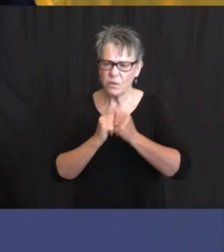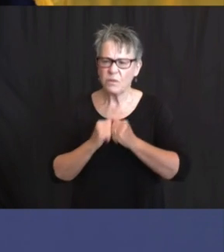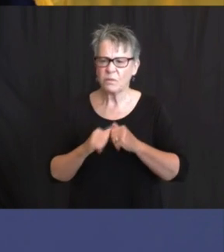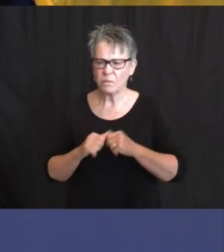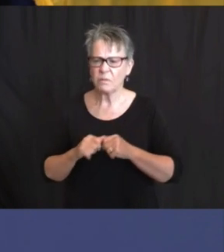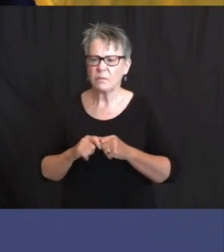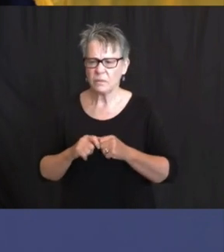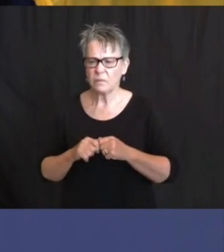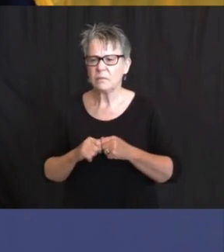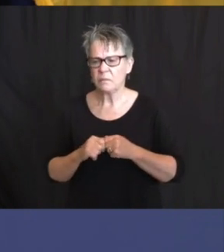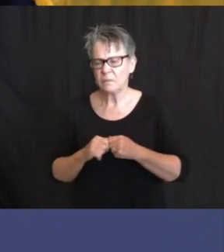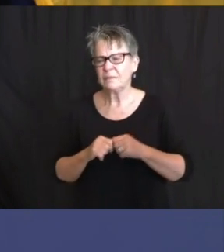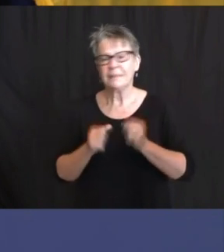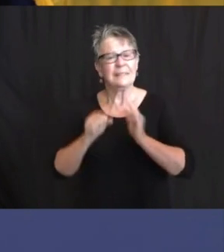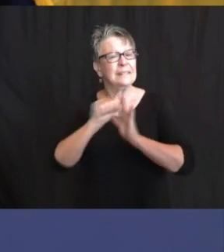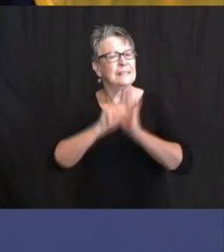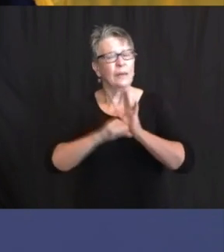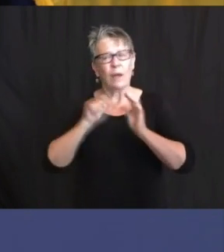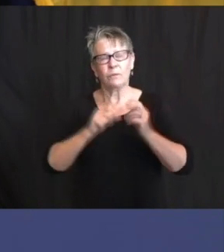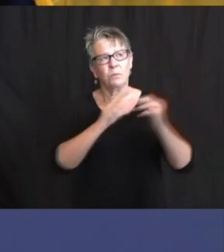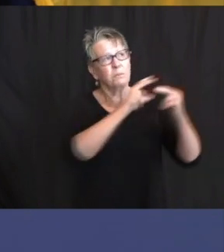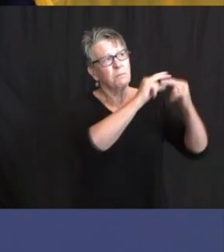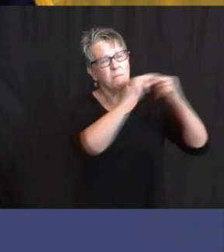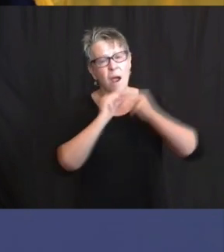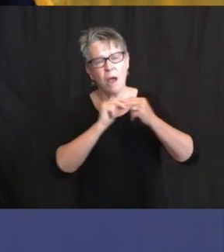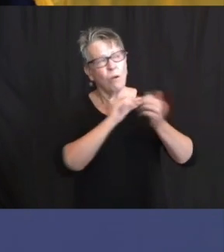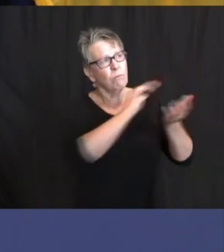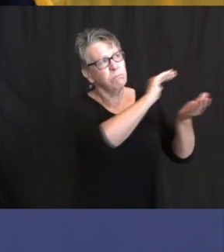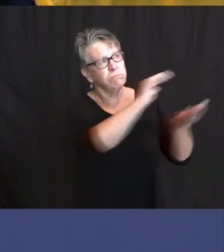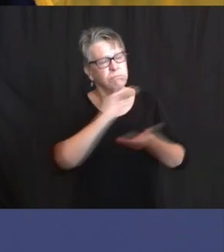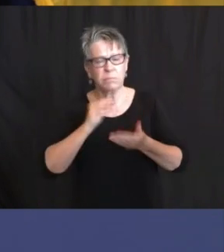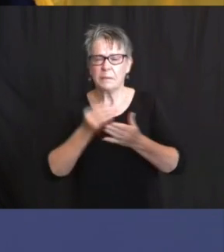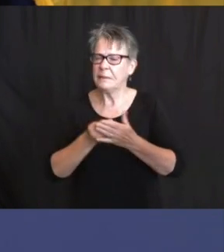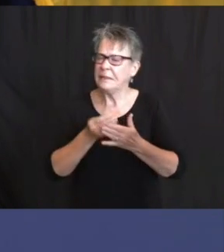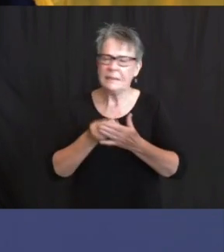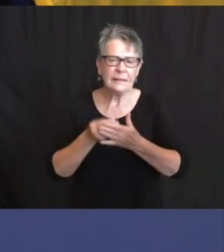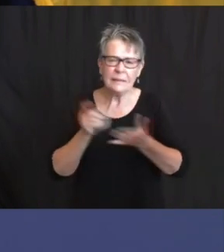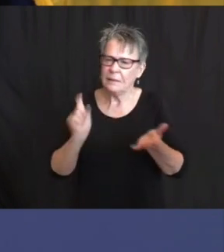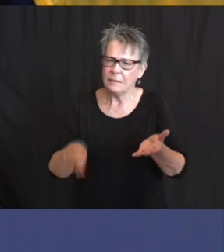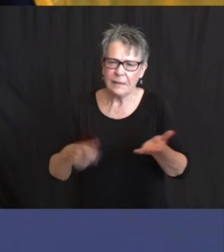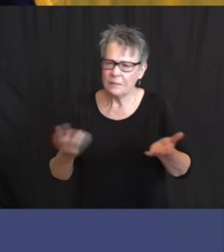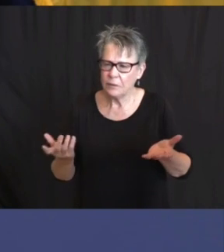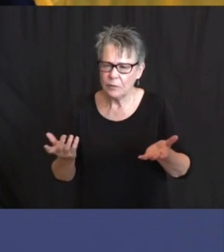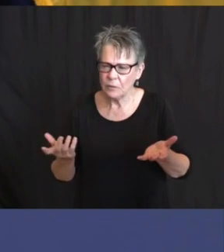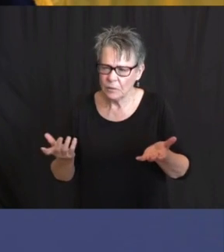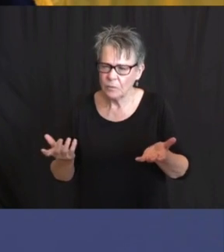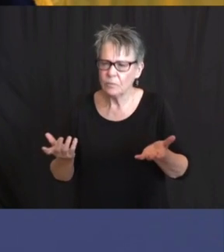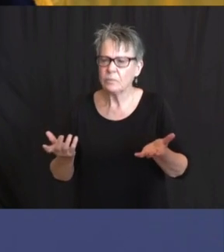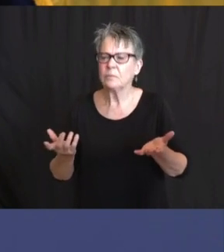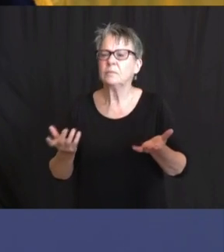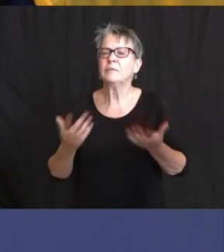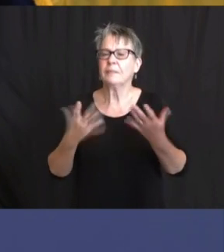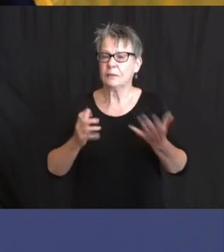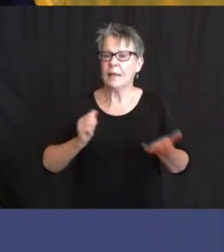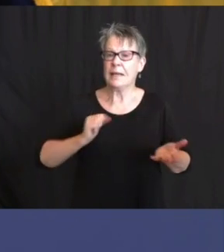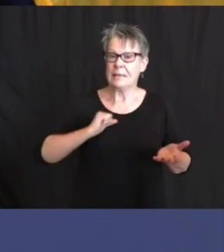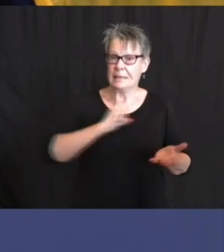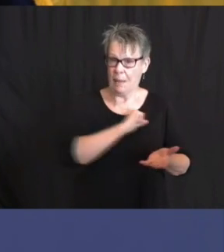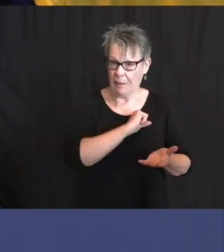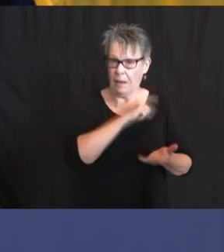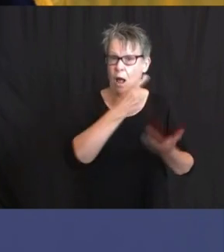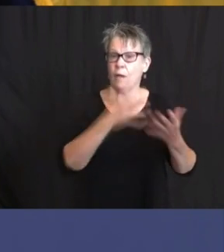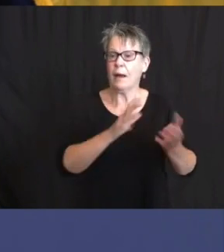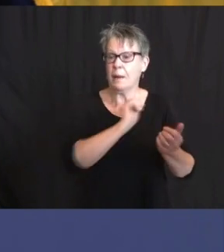the General Assembly, for already passing that bill, and I would ask respectfully that the Senate do the same. And secondly, the federal